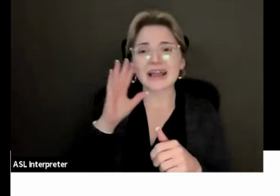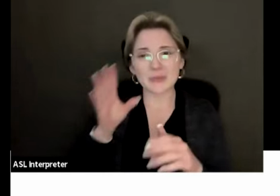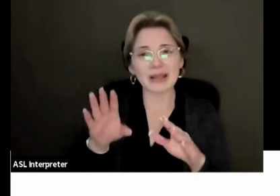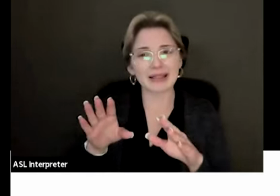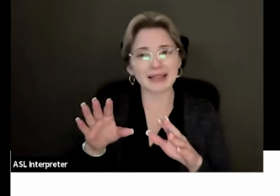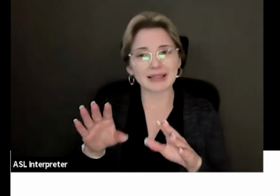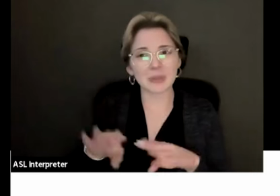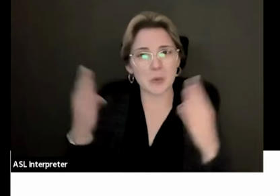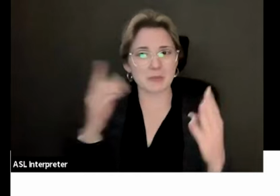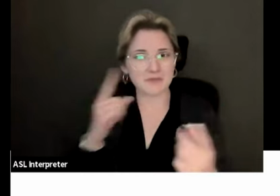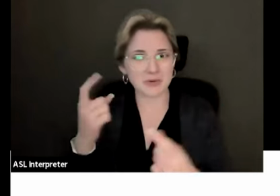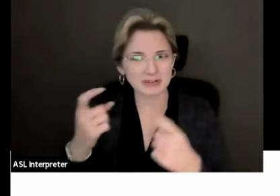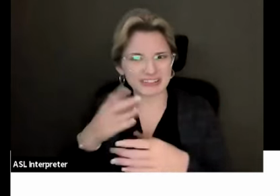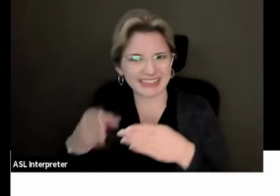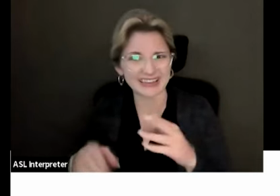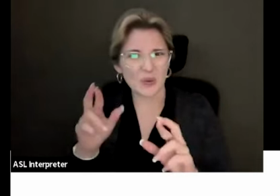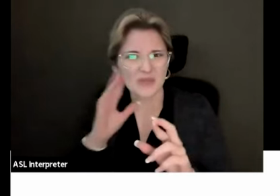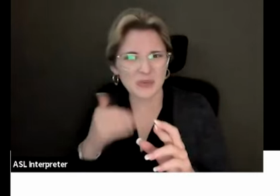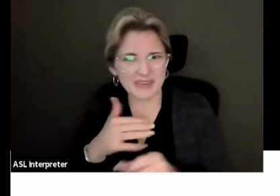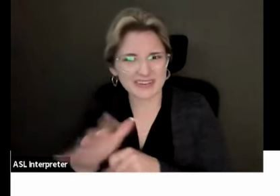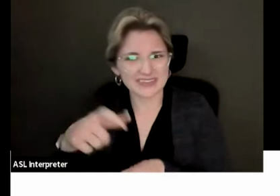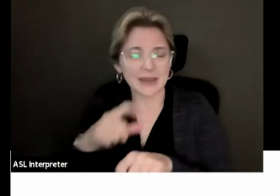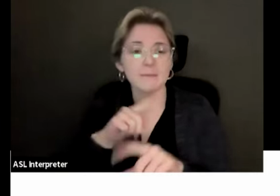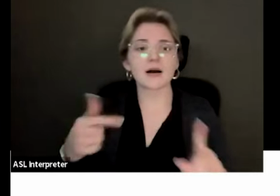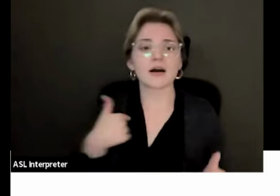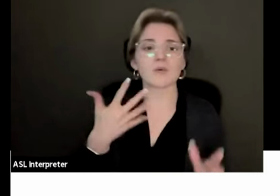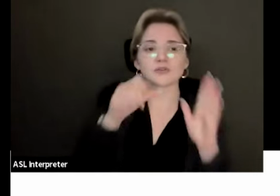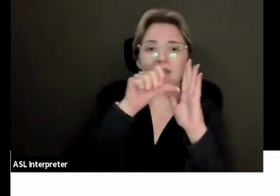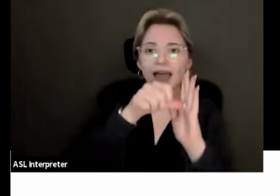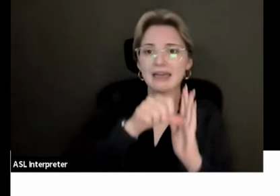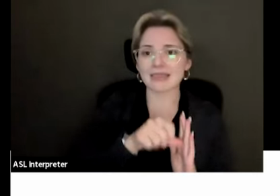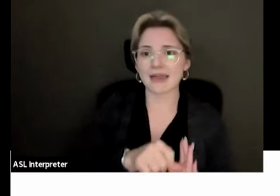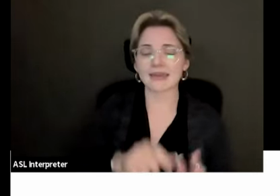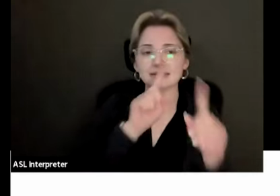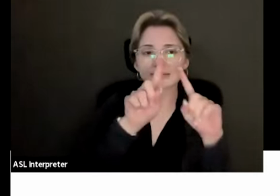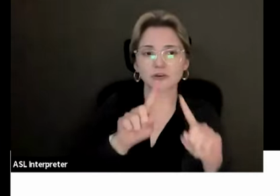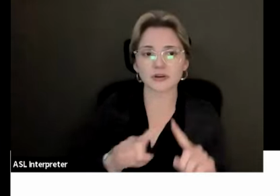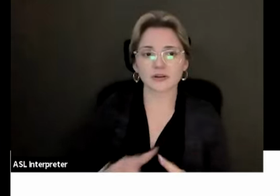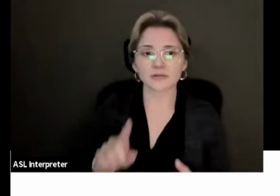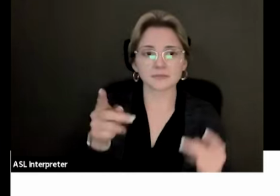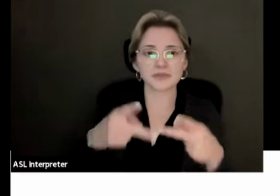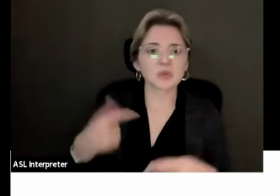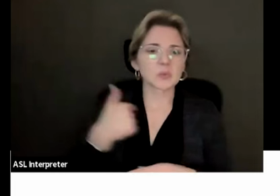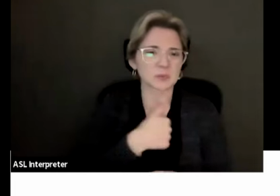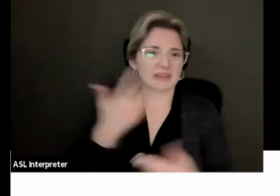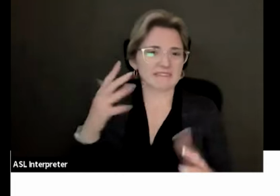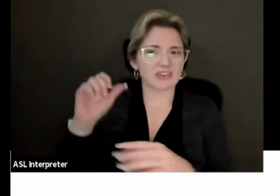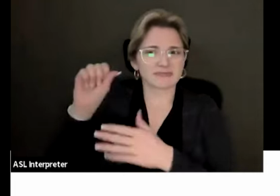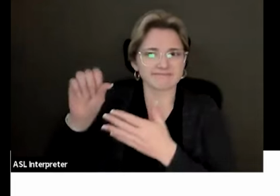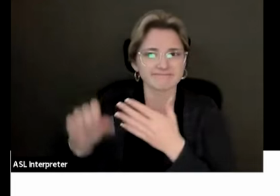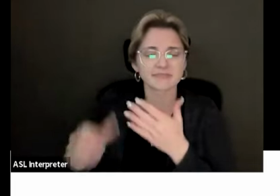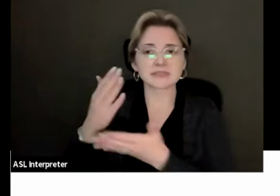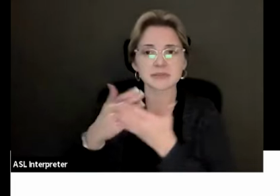question, we'll see what happens. But I just want to highlight this, and we've kind of listed some of the programs that fall